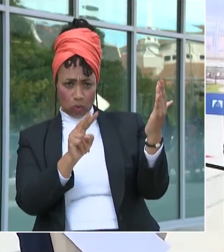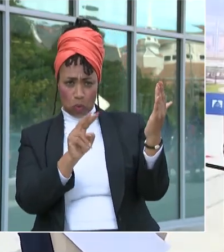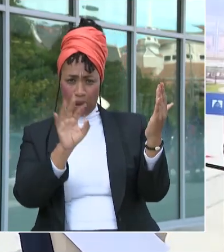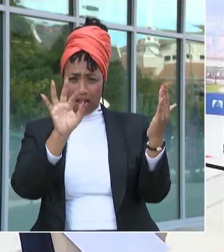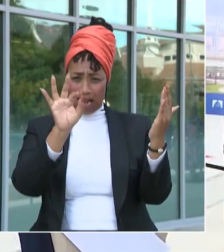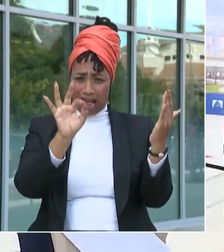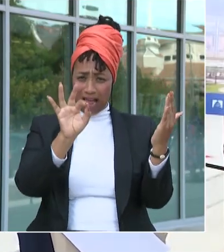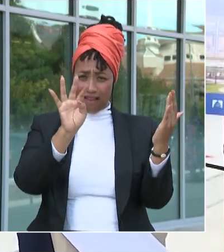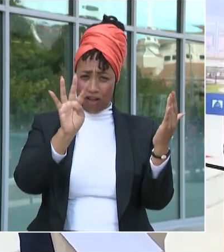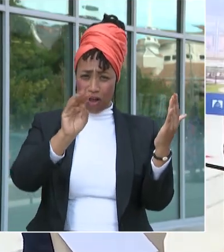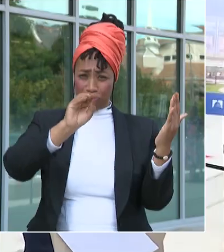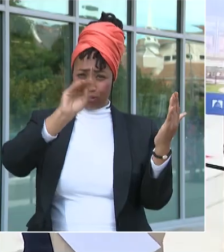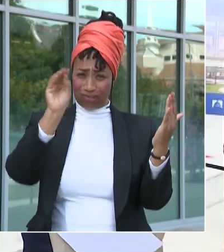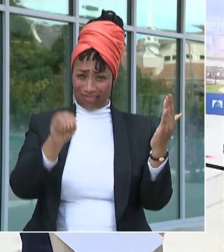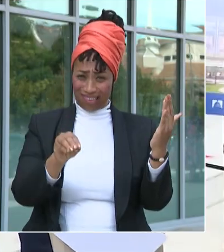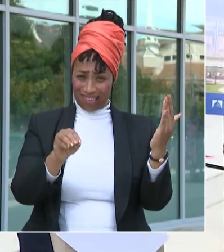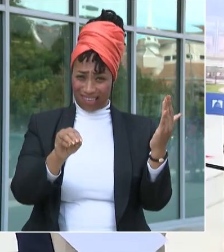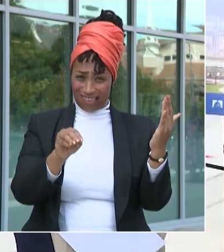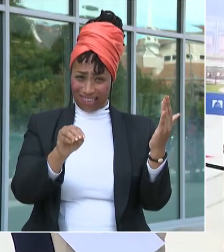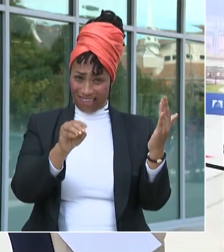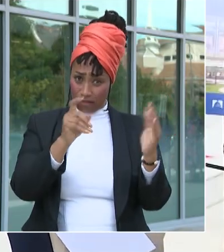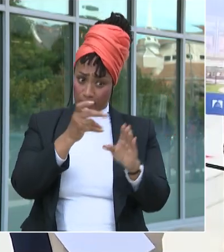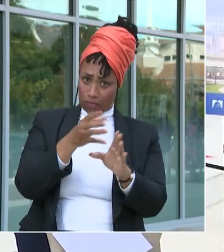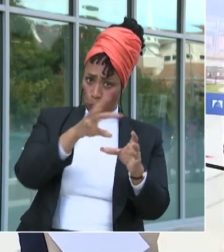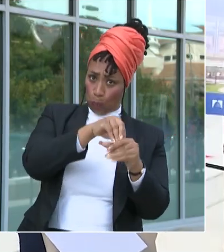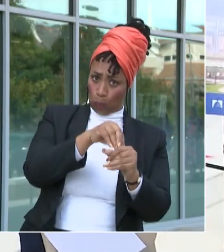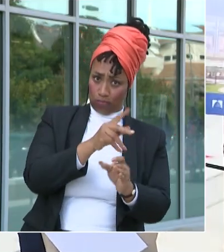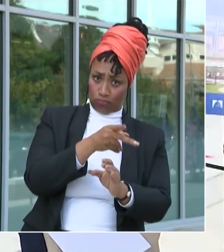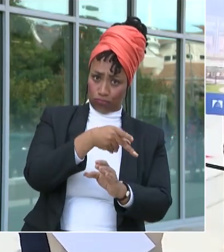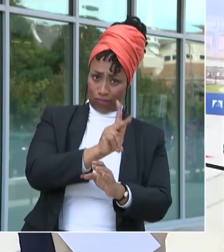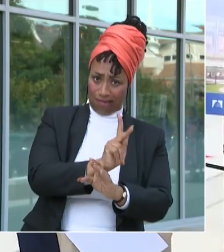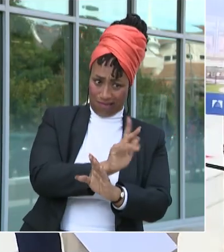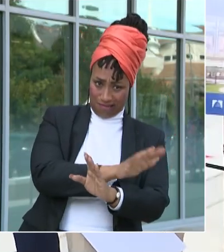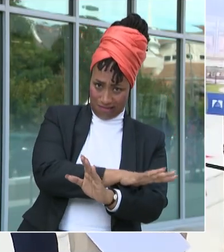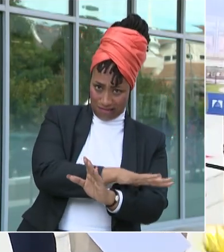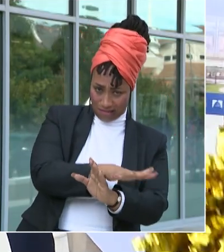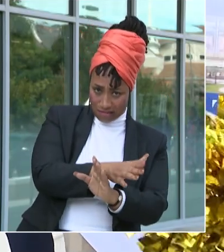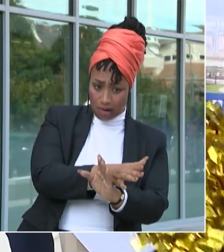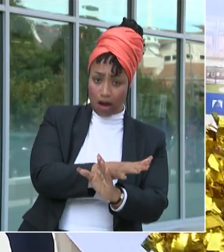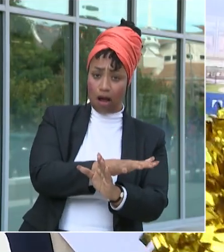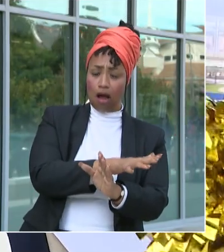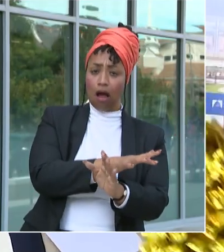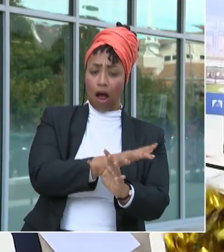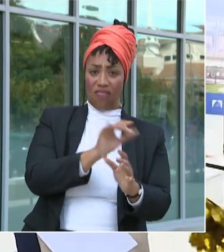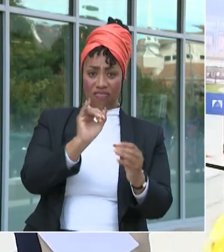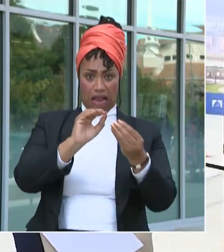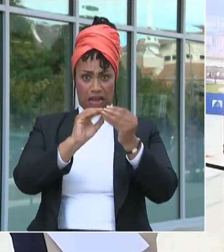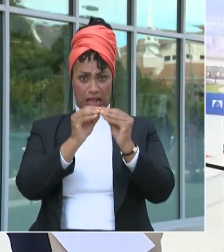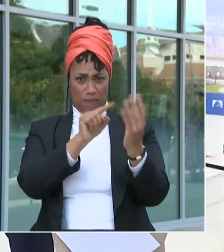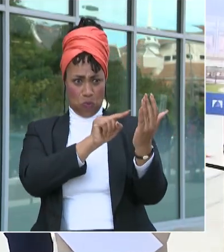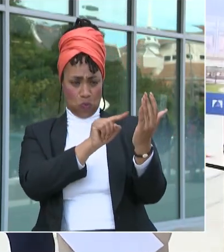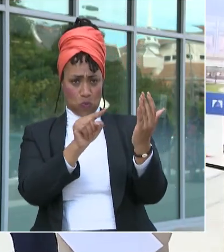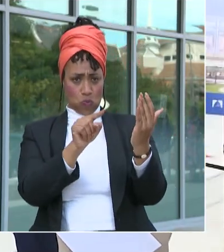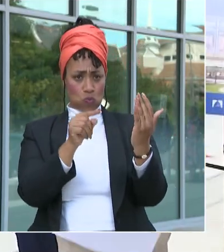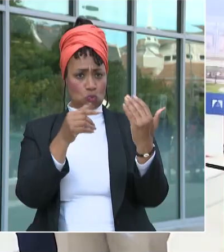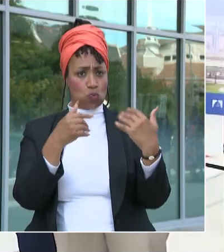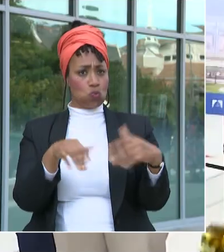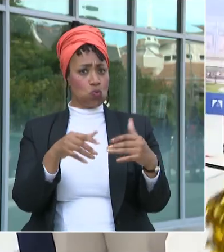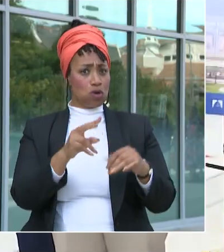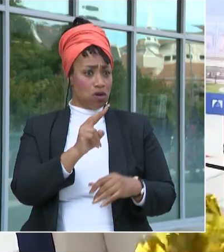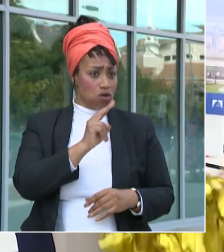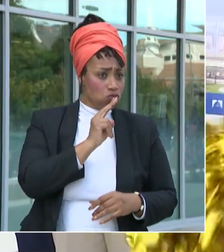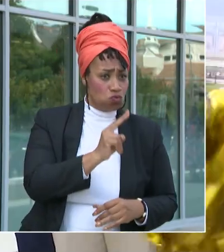and 82% of our 3-year-olds are enrolled in free pre-K 3. And